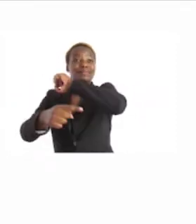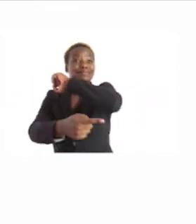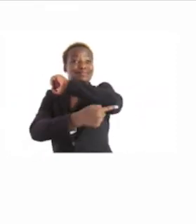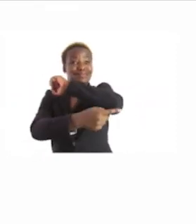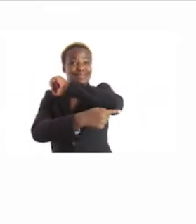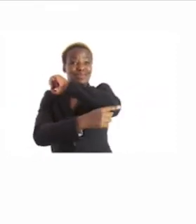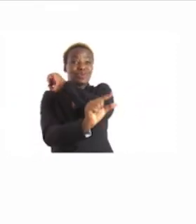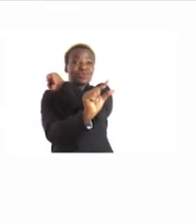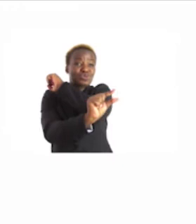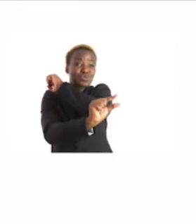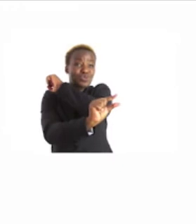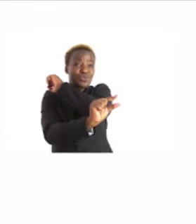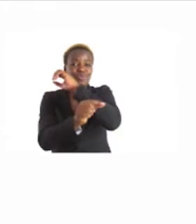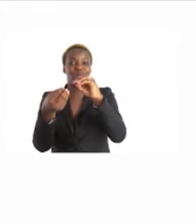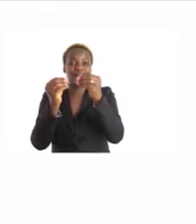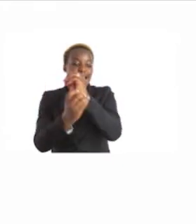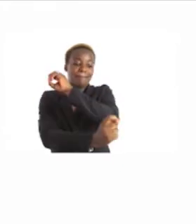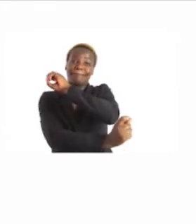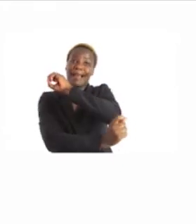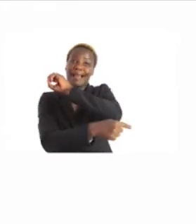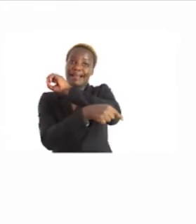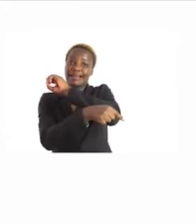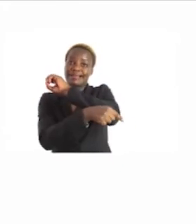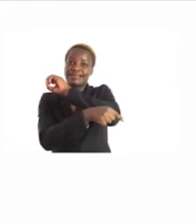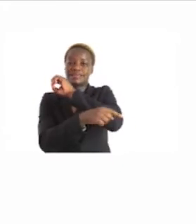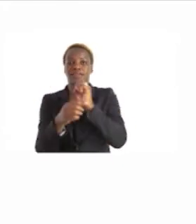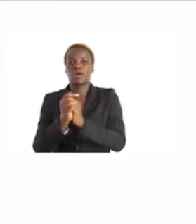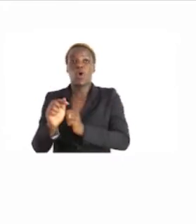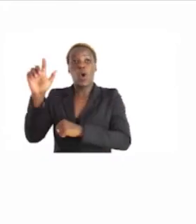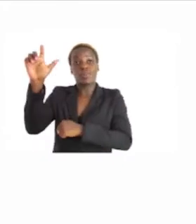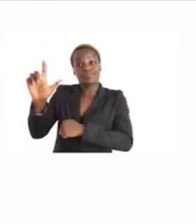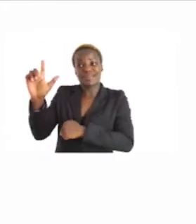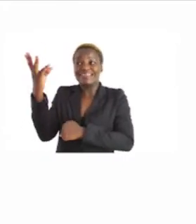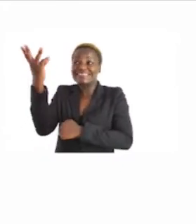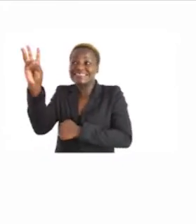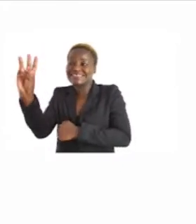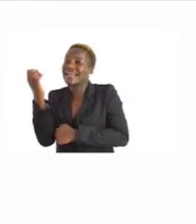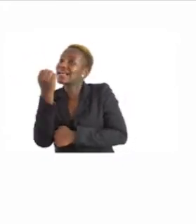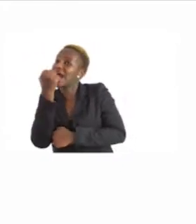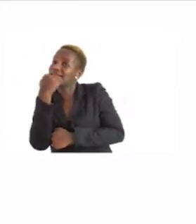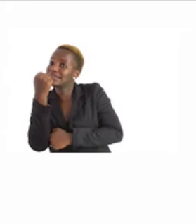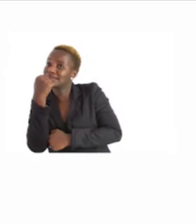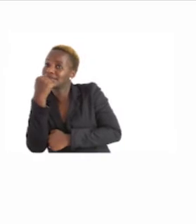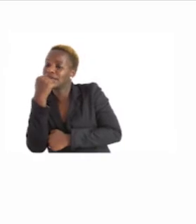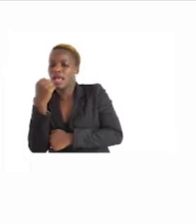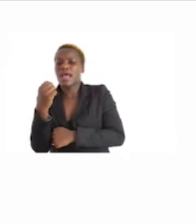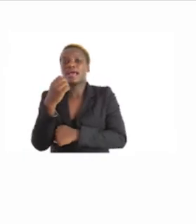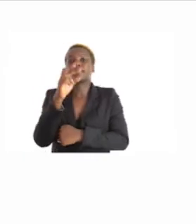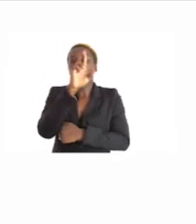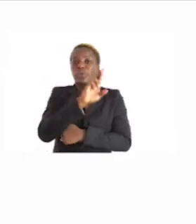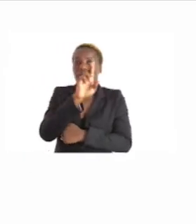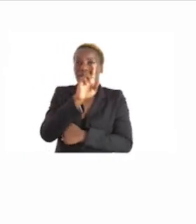can see the examples given there. We have 6 apples on the left side and the 4 apples on the other side. Which one